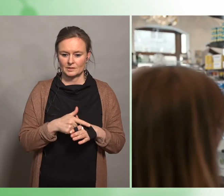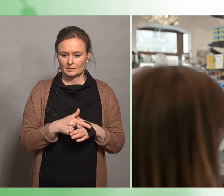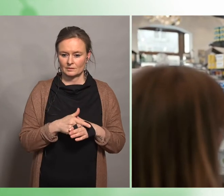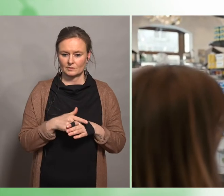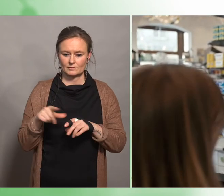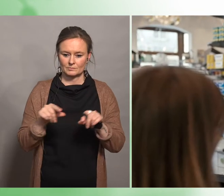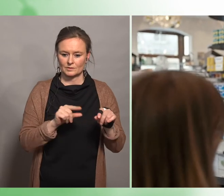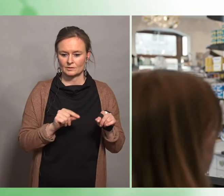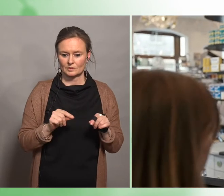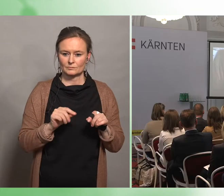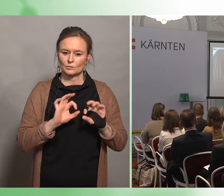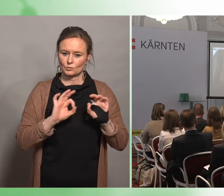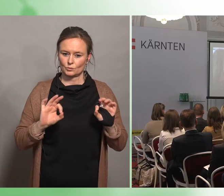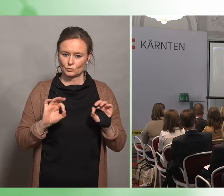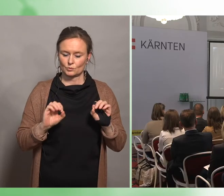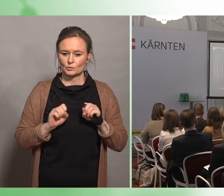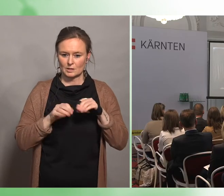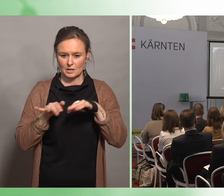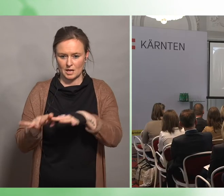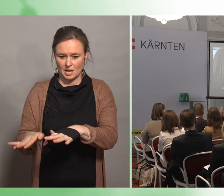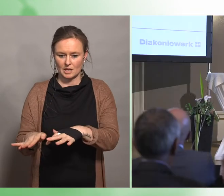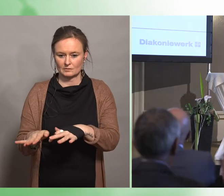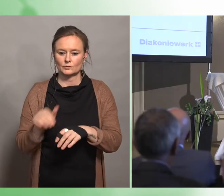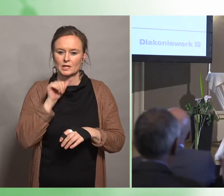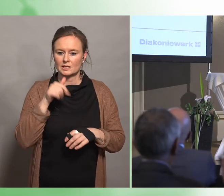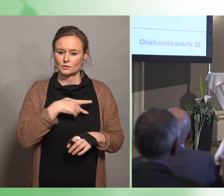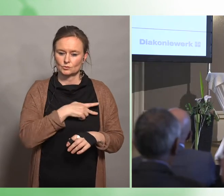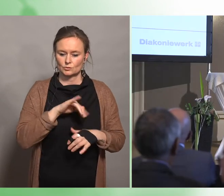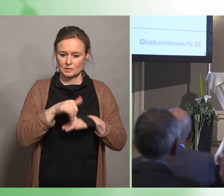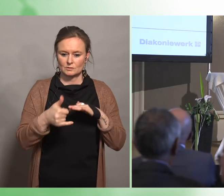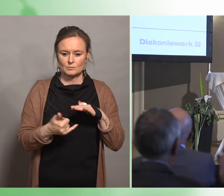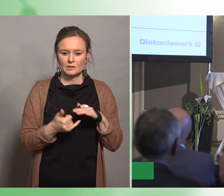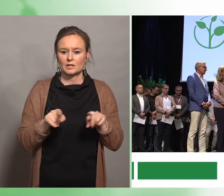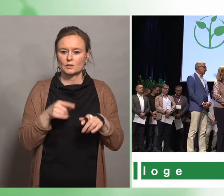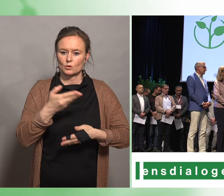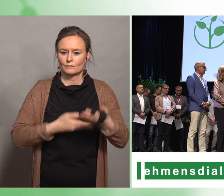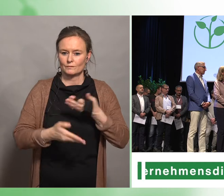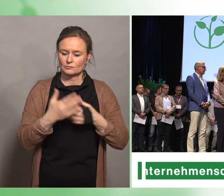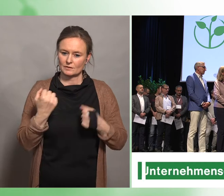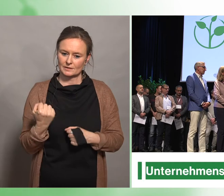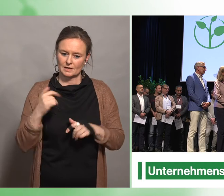eine tolle Auswirkung. Es ist nicht ein soziales Projekt, sondern es hat eine wirtschaftliche Kraft.